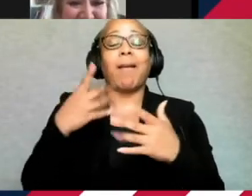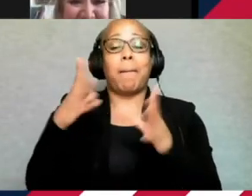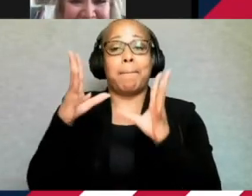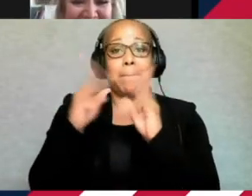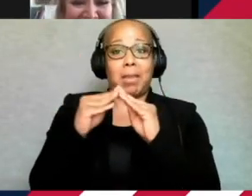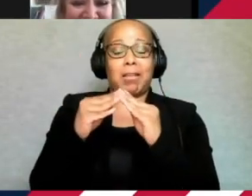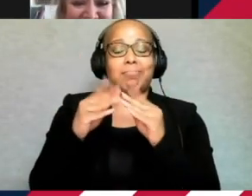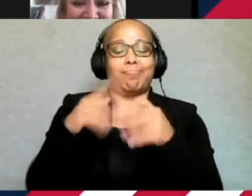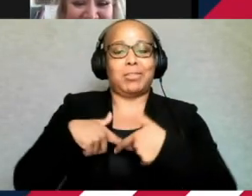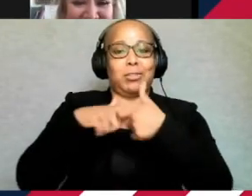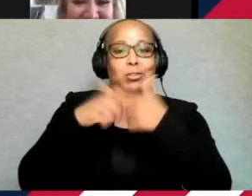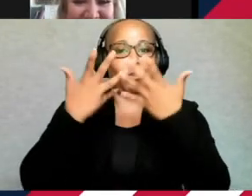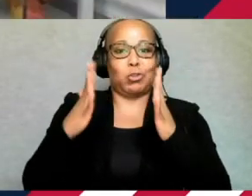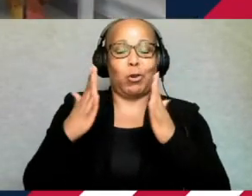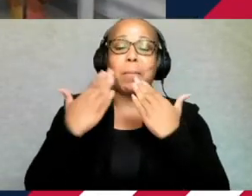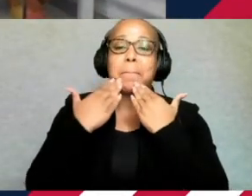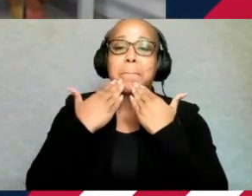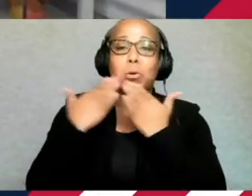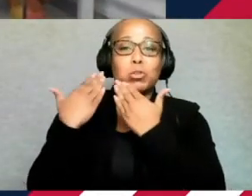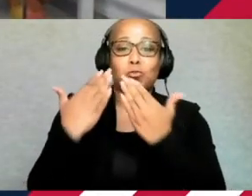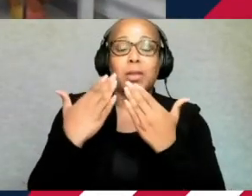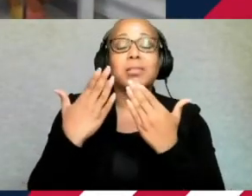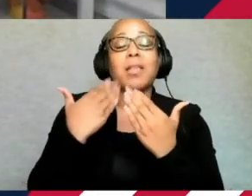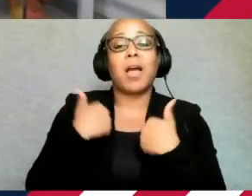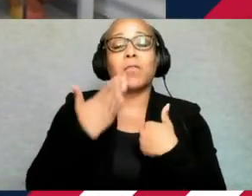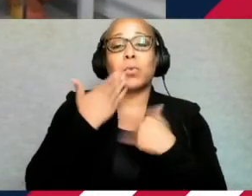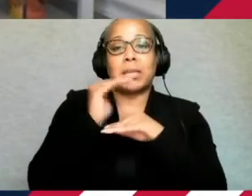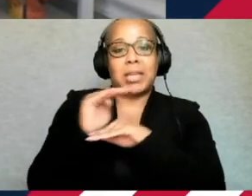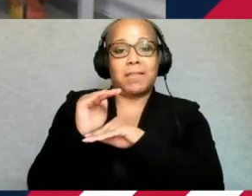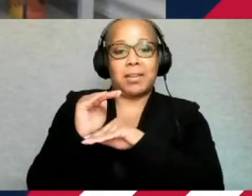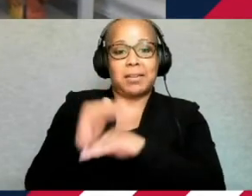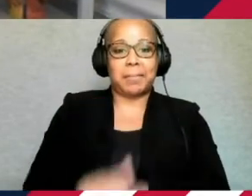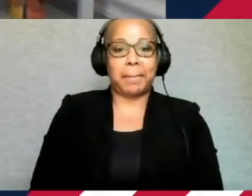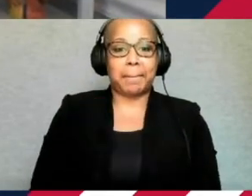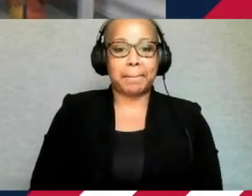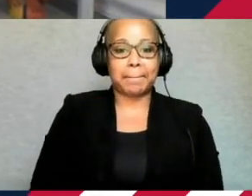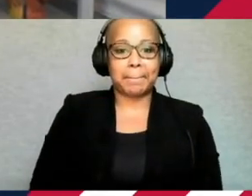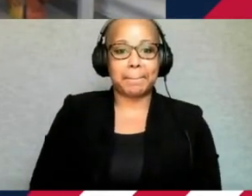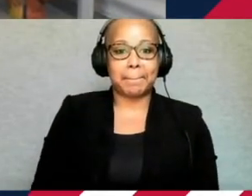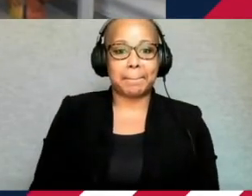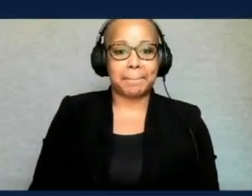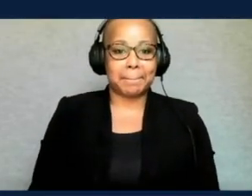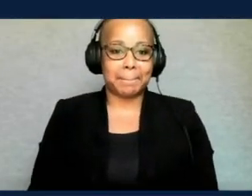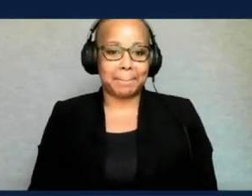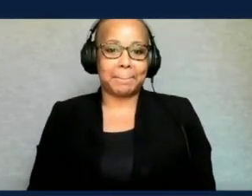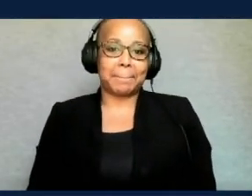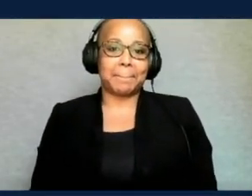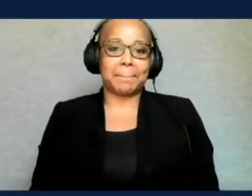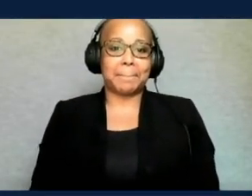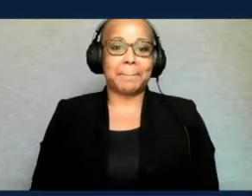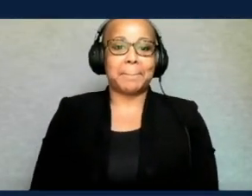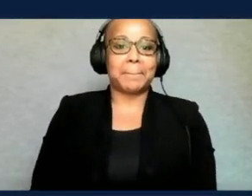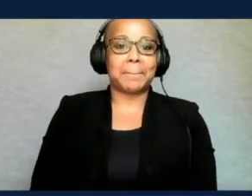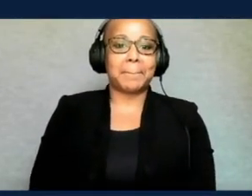then. Muchas gracias. Have a great evening, everyone. Thank you.